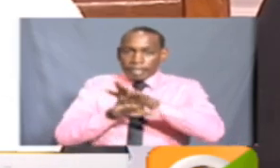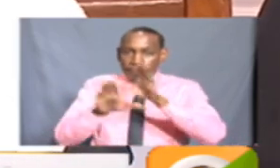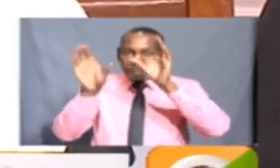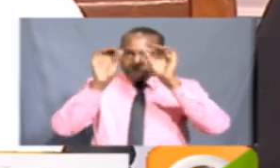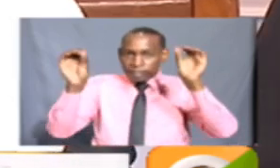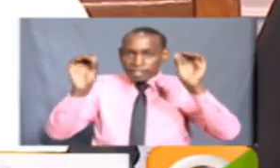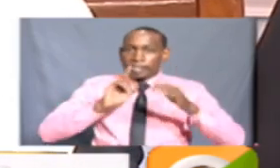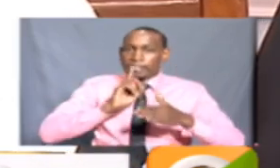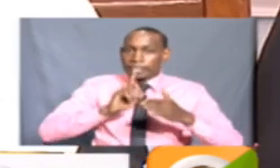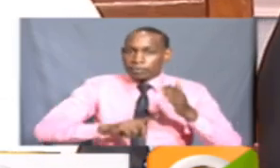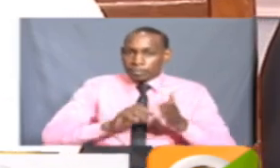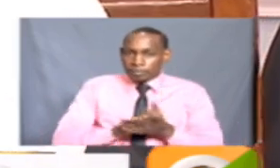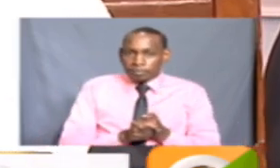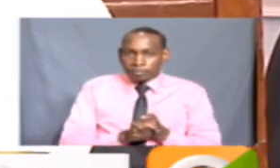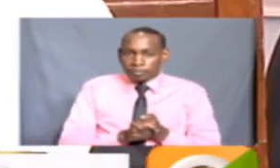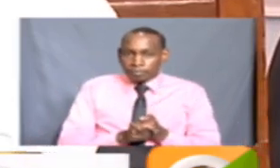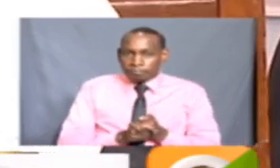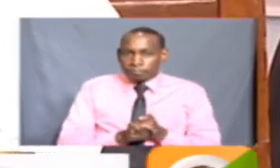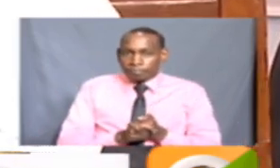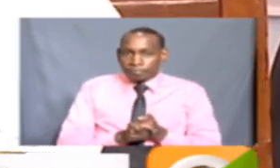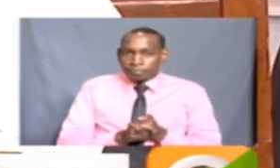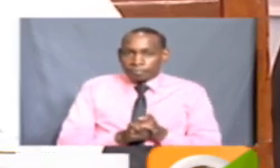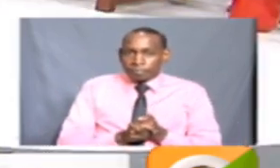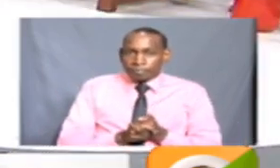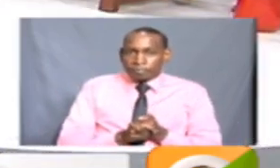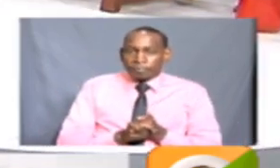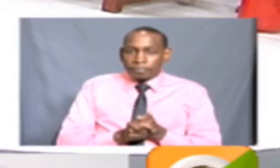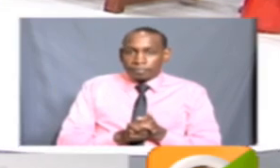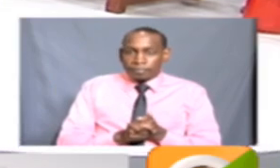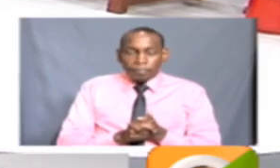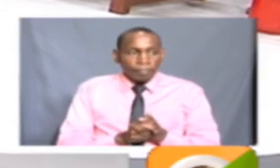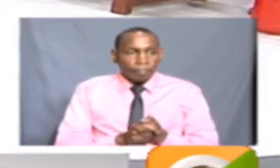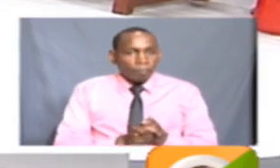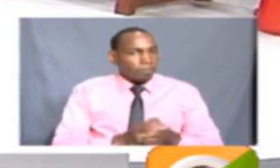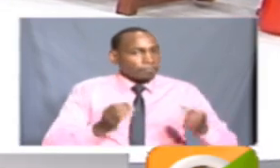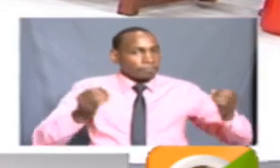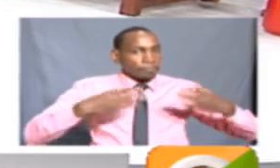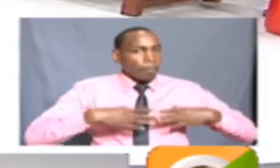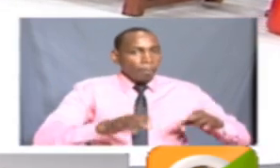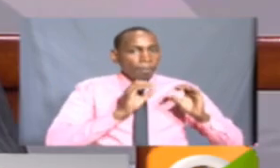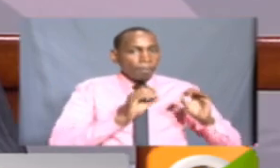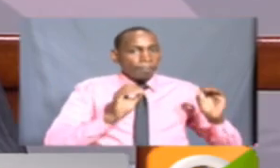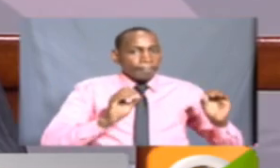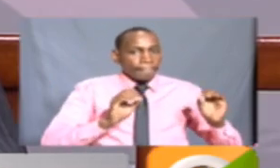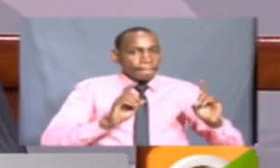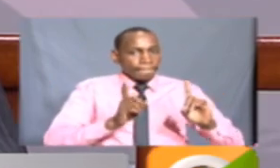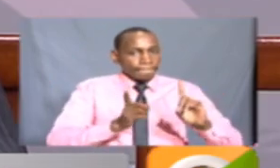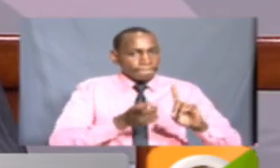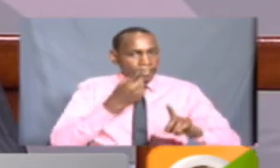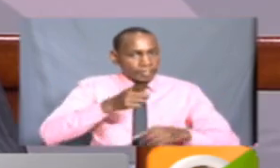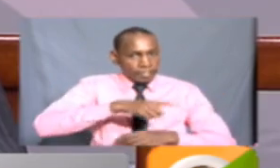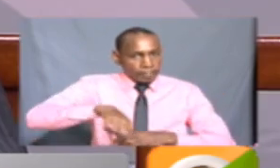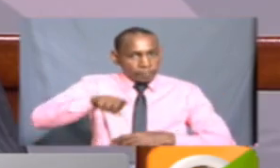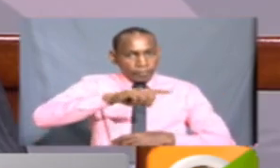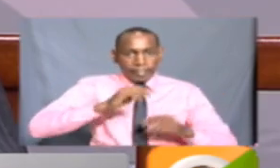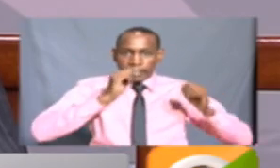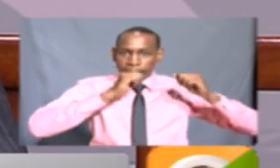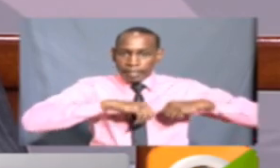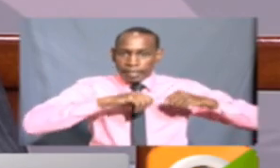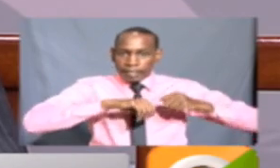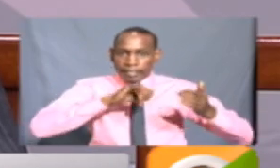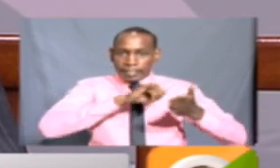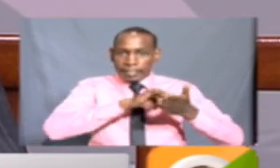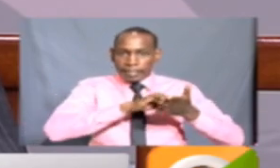is already claiming credit for both. I'm not shocked. First of all, let us agree that these